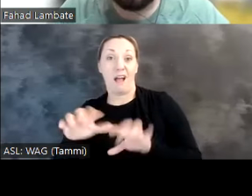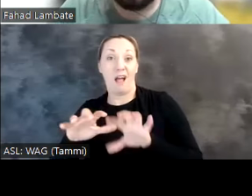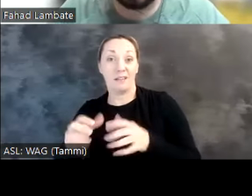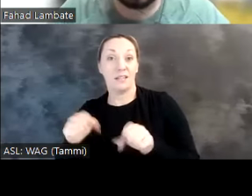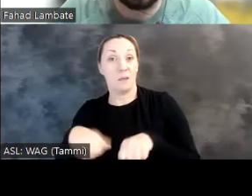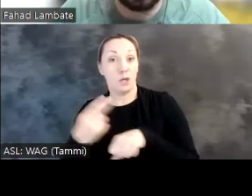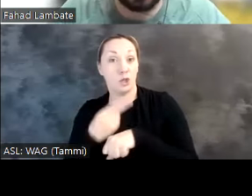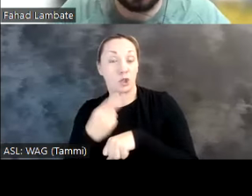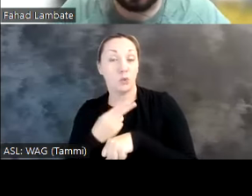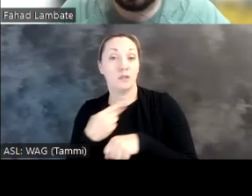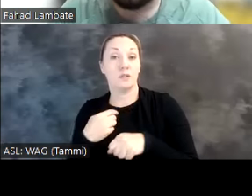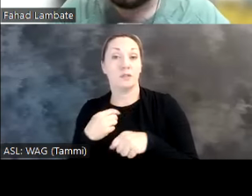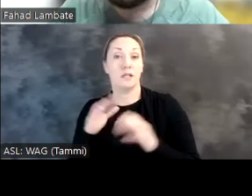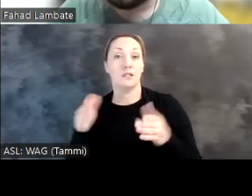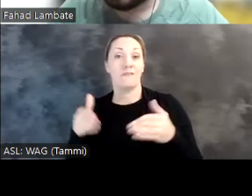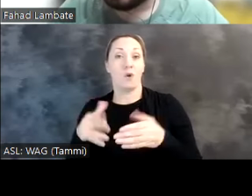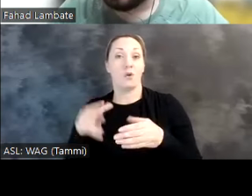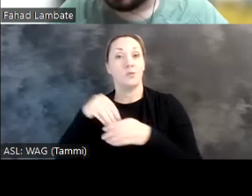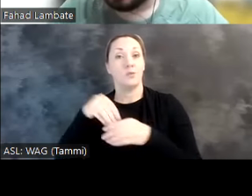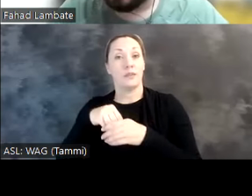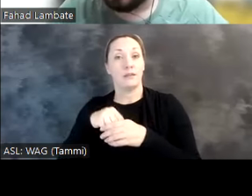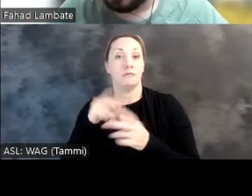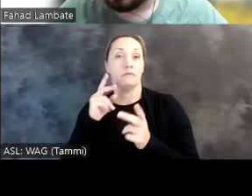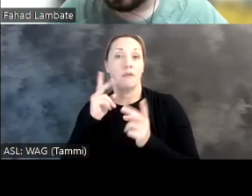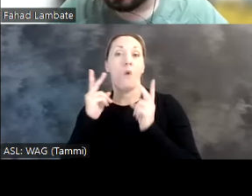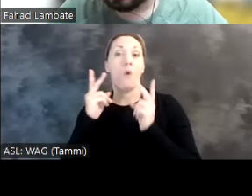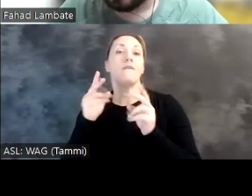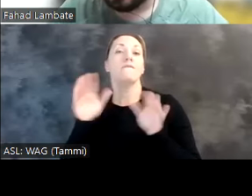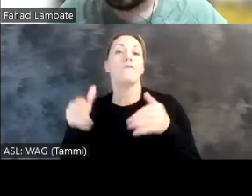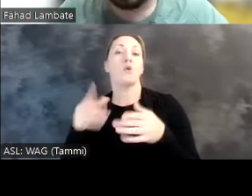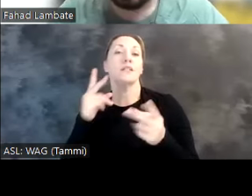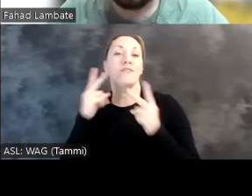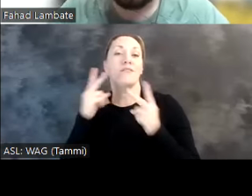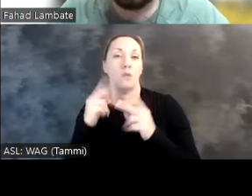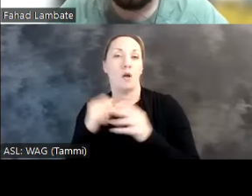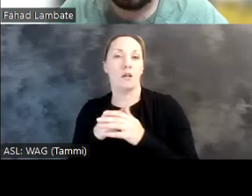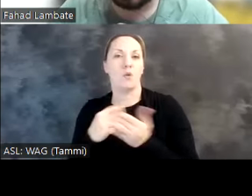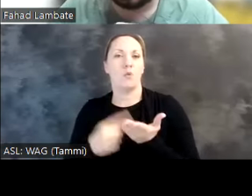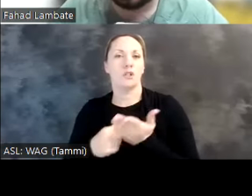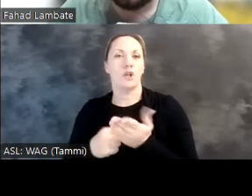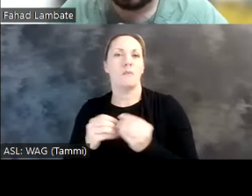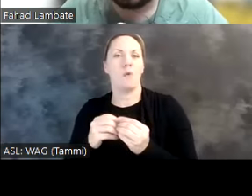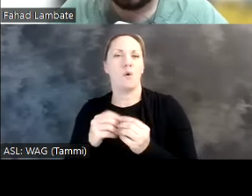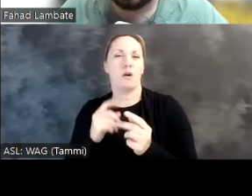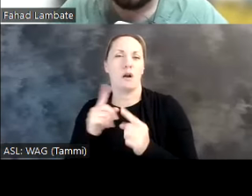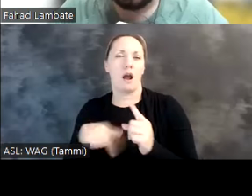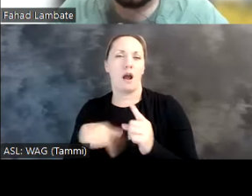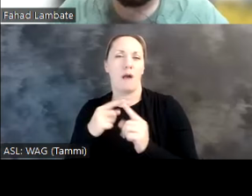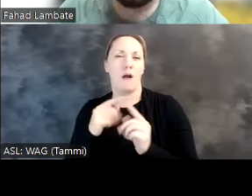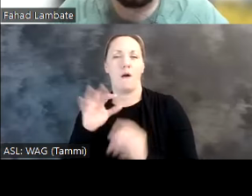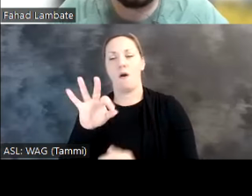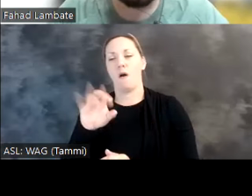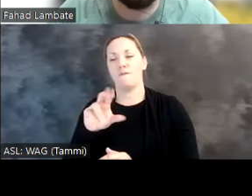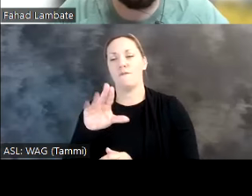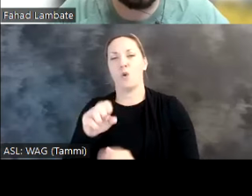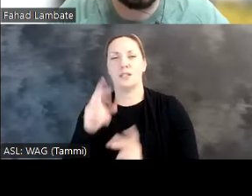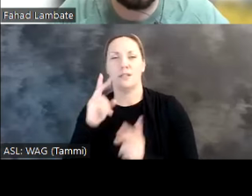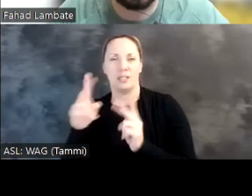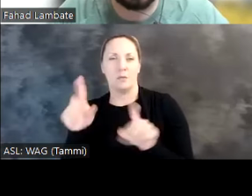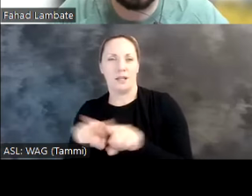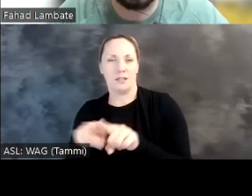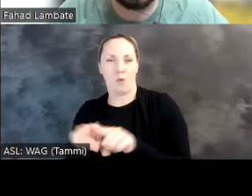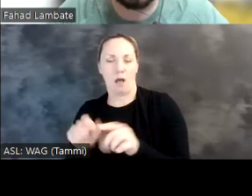is focus within or focus visible can be also used. We'll talk more about focus visible as well. So in case of